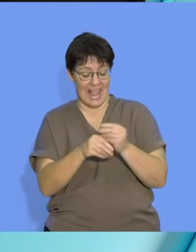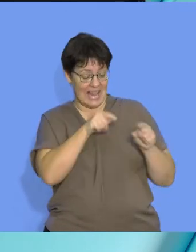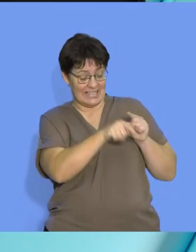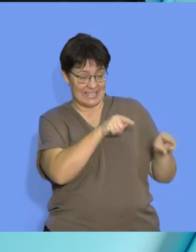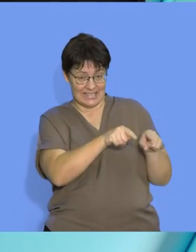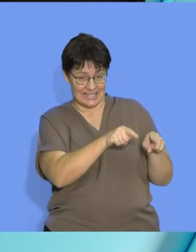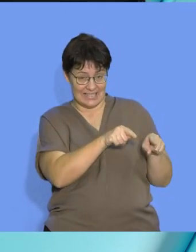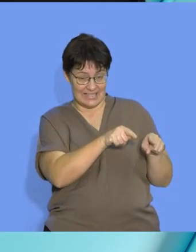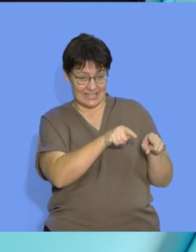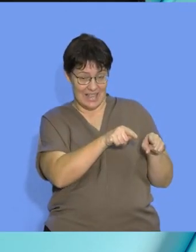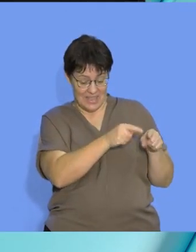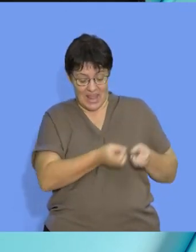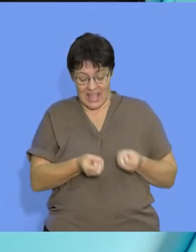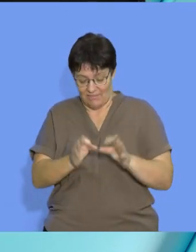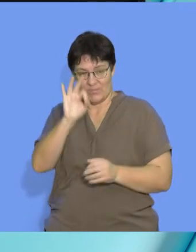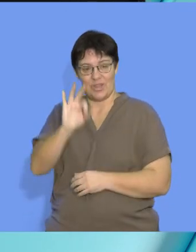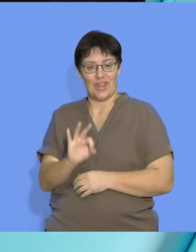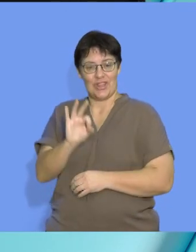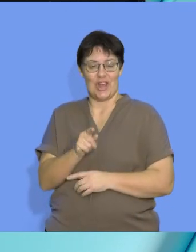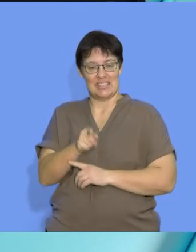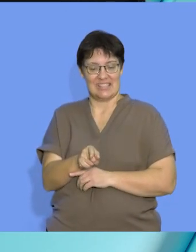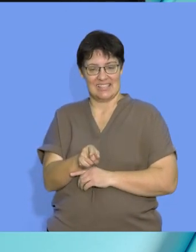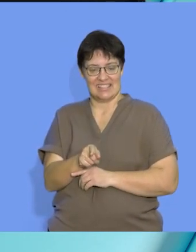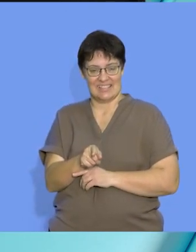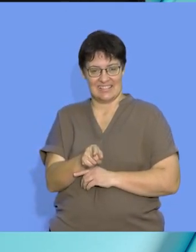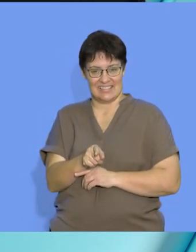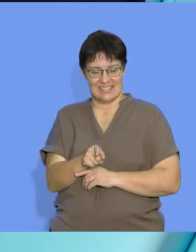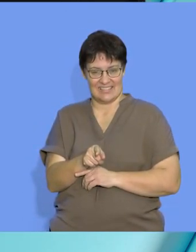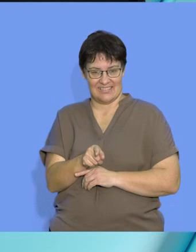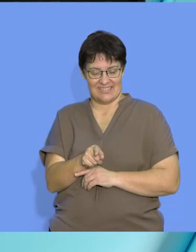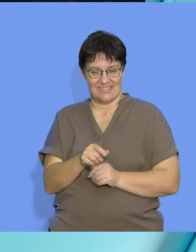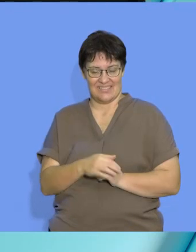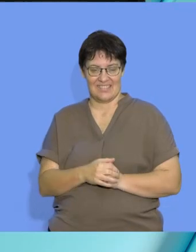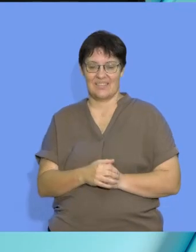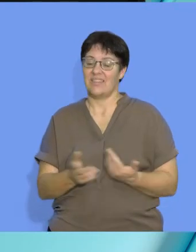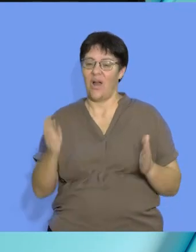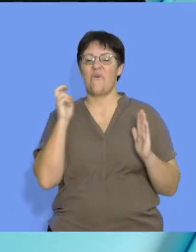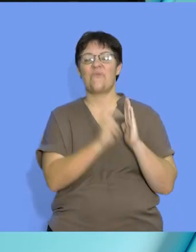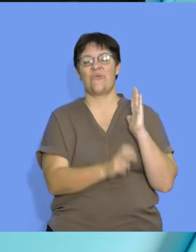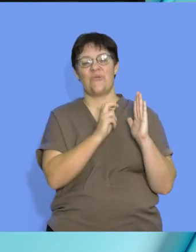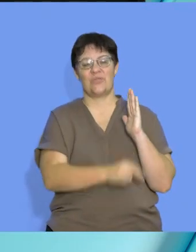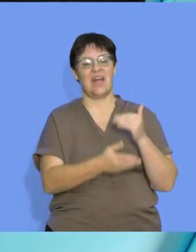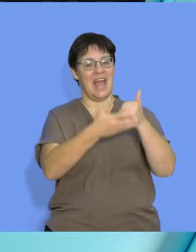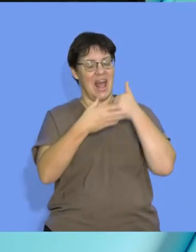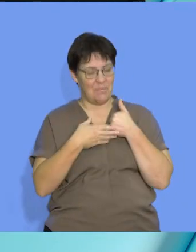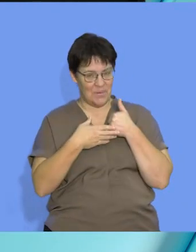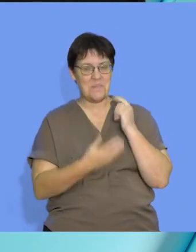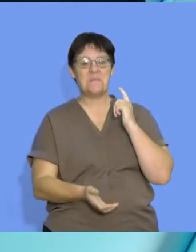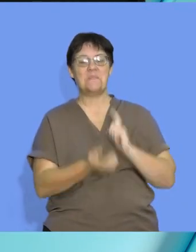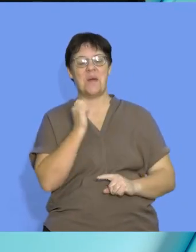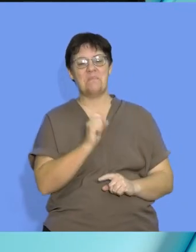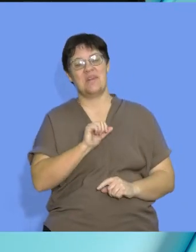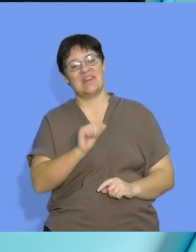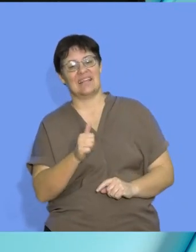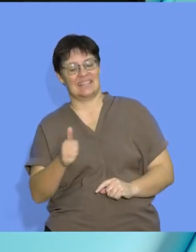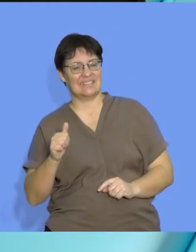values of the terms that come before it. So this rule is going to help me find the next two